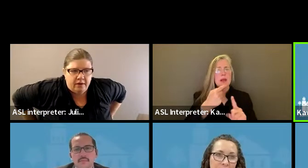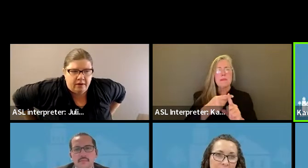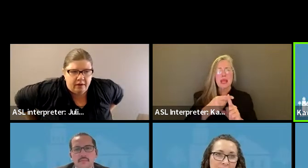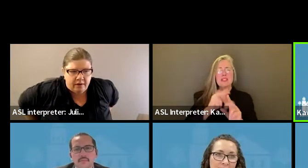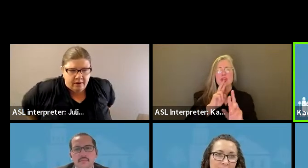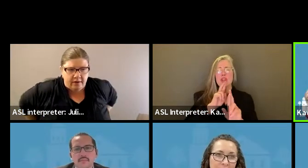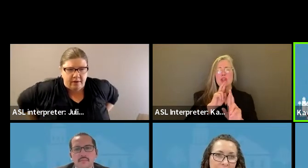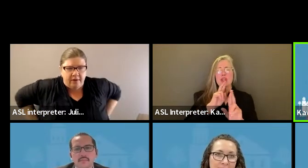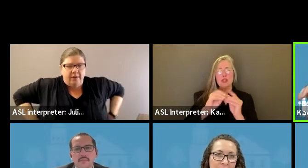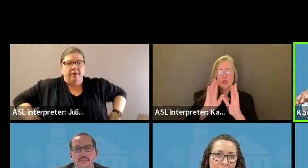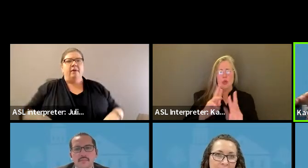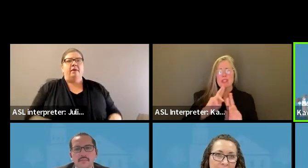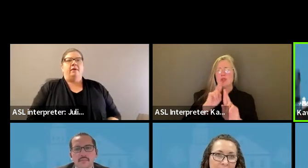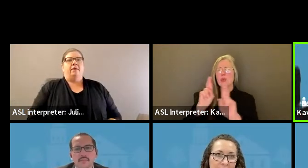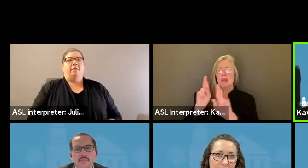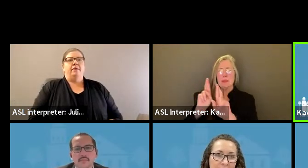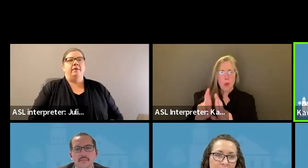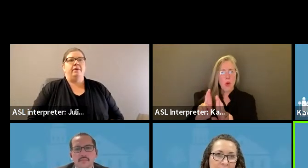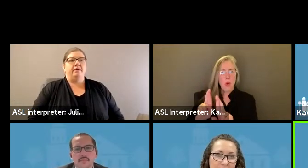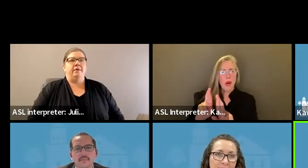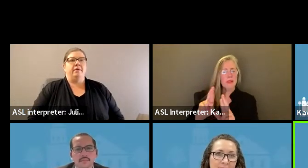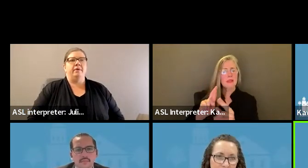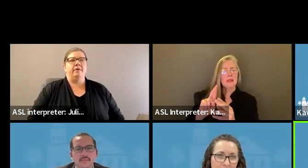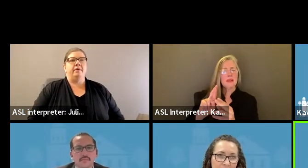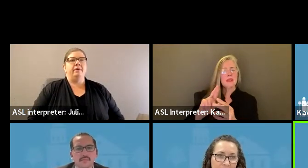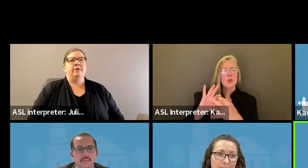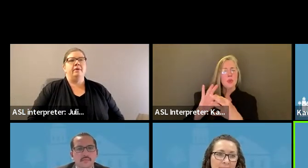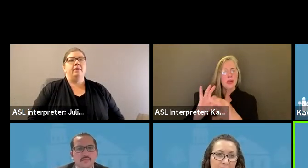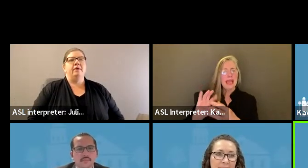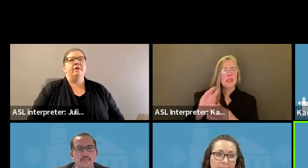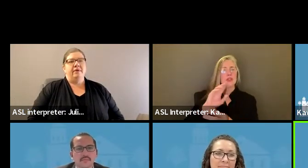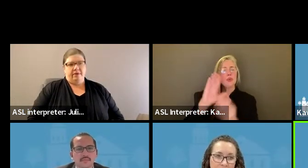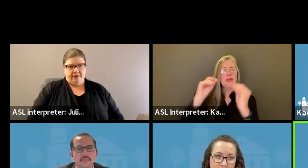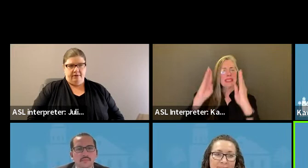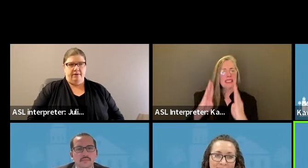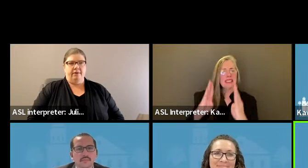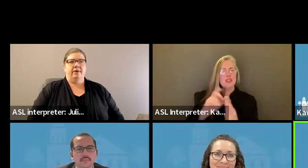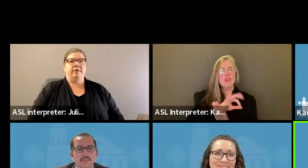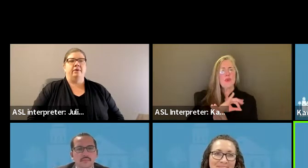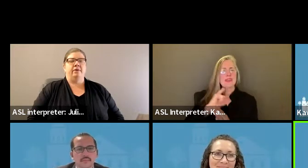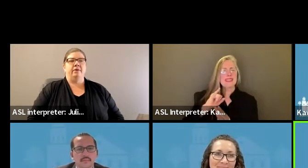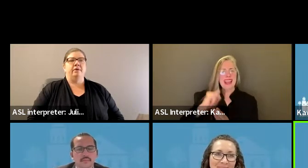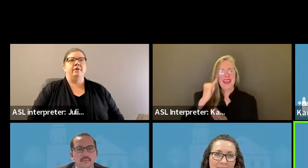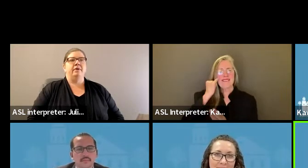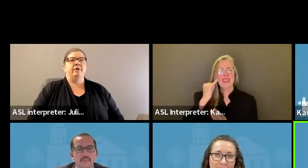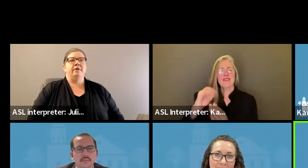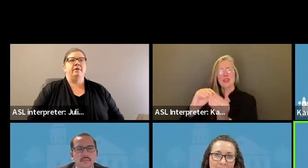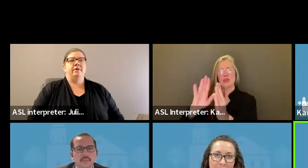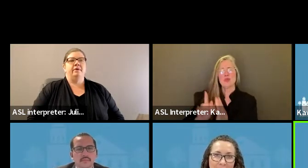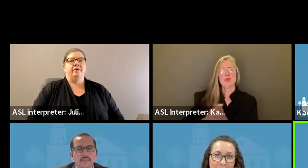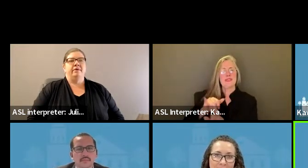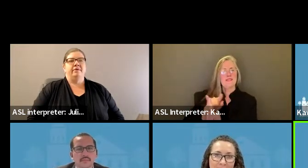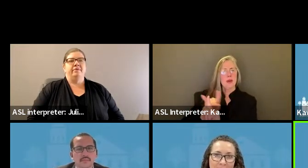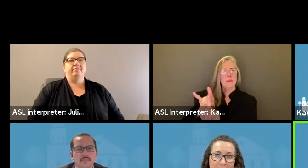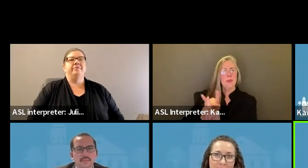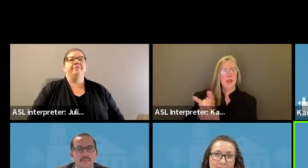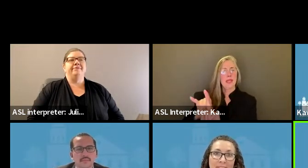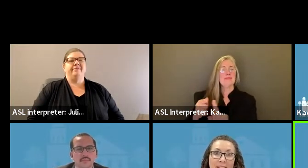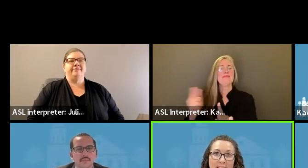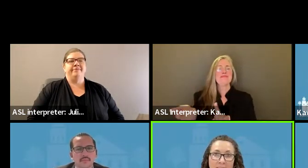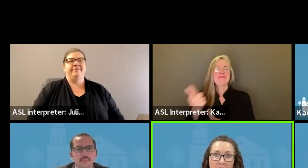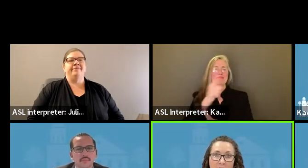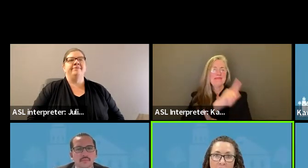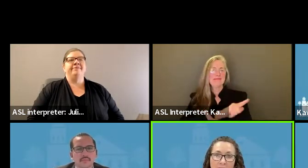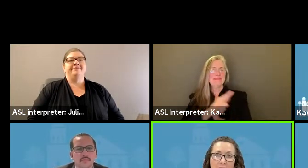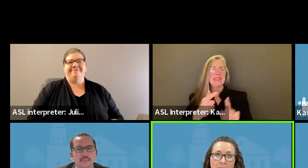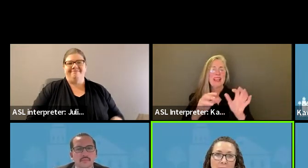teachers, student reporting of teachers or staff. Okay, so Dr. Maldonado, if you can make a note to follow up on those things, appreciate it. Now for your report. Thank you.